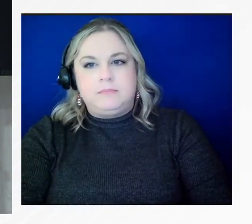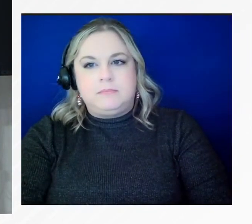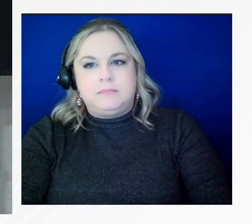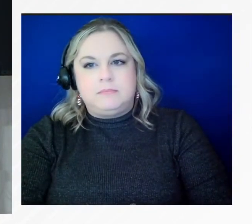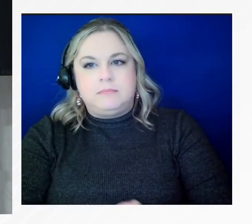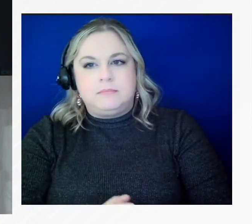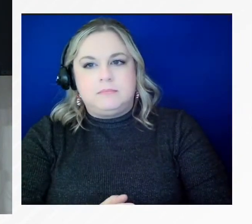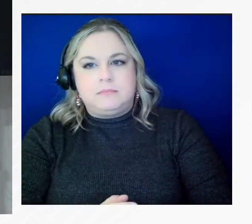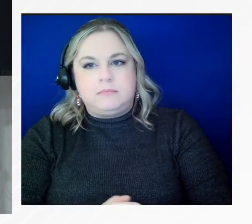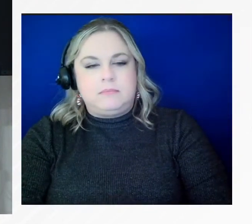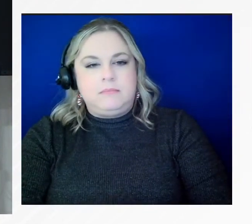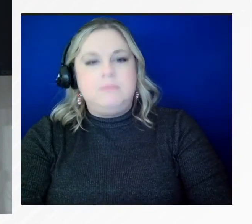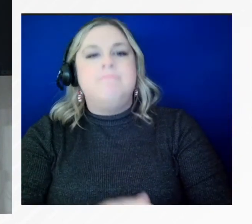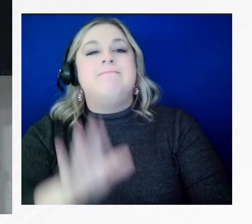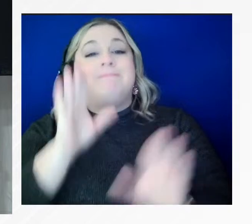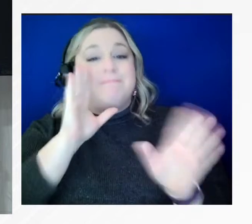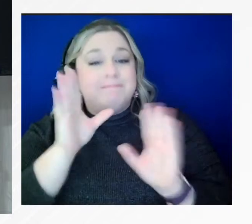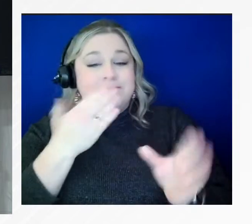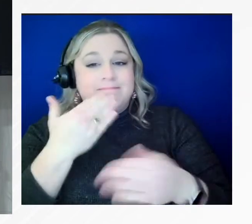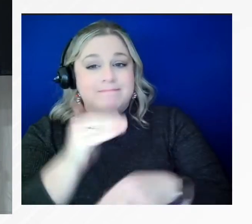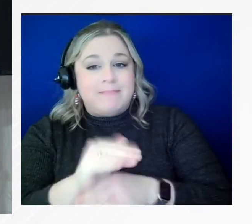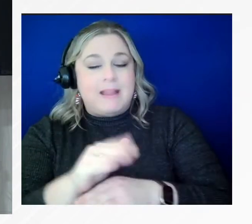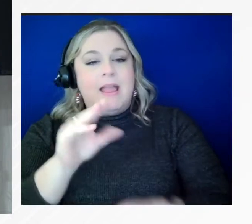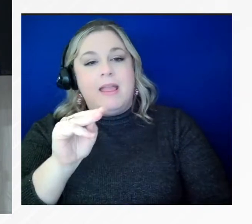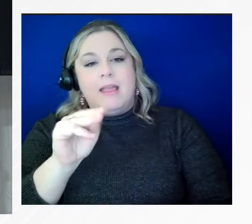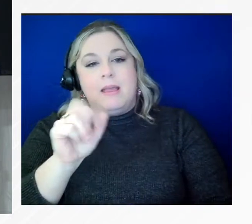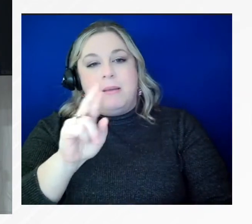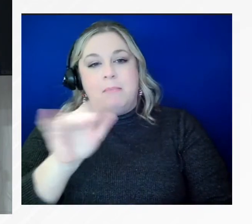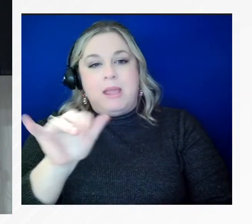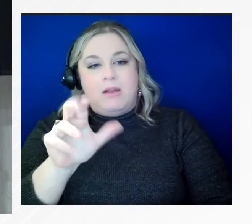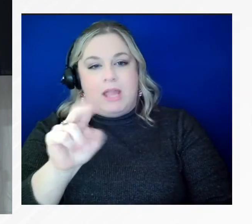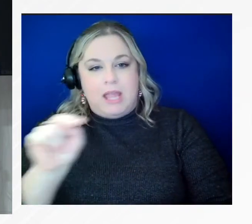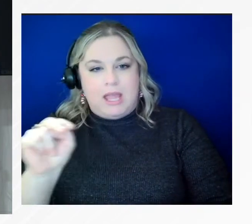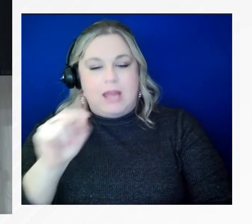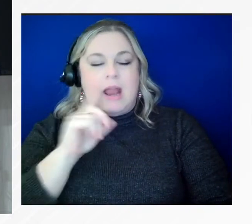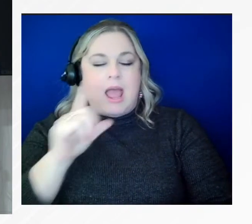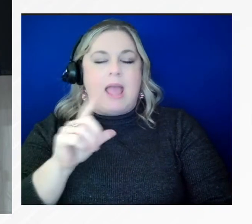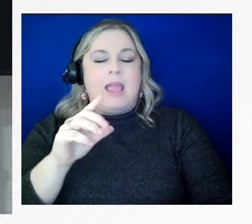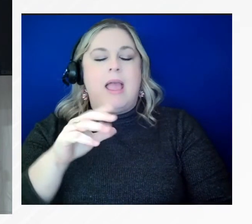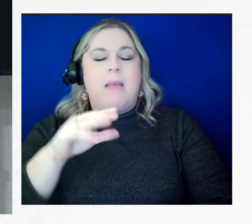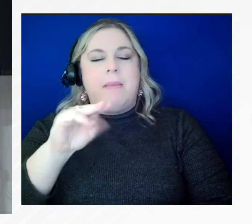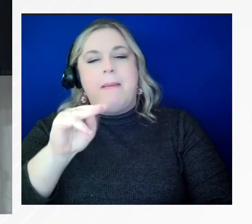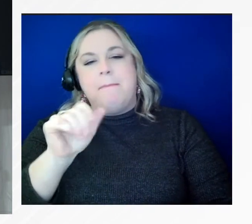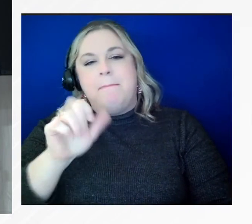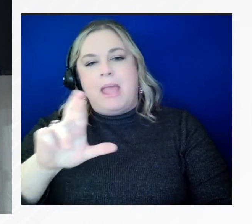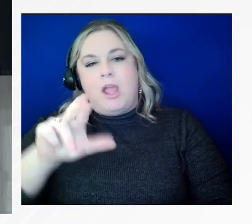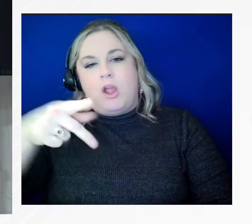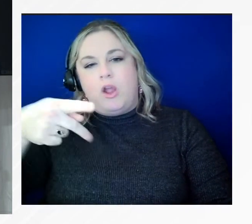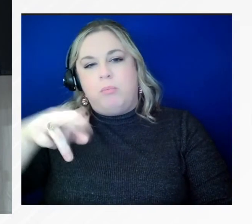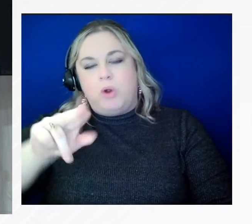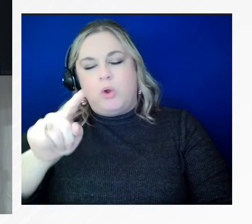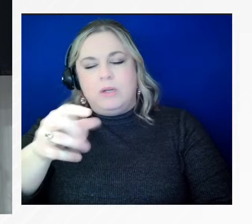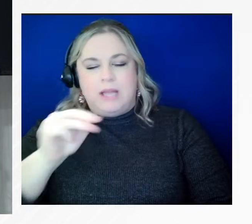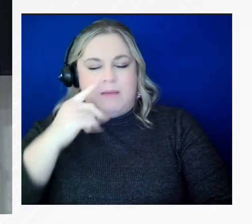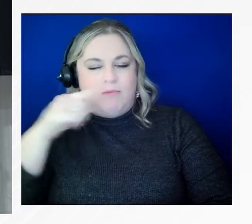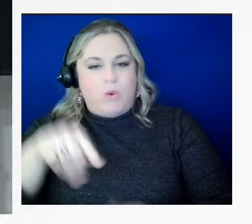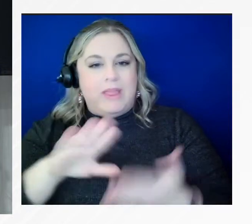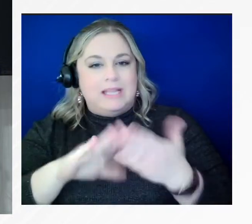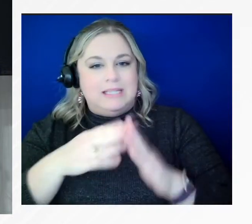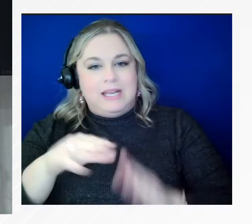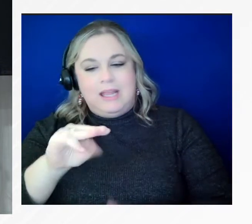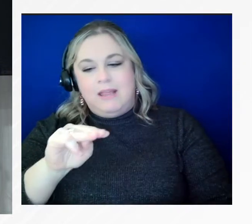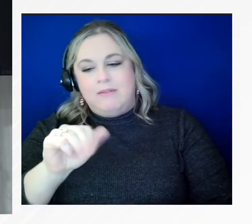Hello. Good evening. I'm Marianne Riggins, Mayor Pro Tem for the City of Malibu. Thank you for joining us tonight.